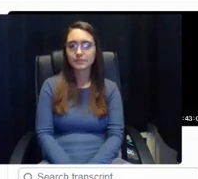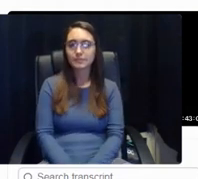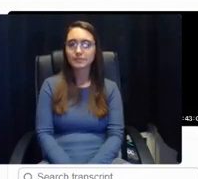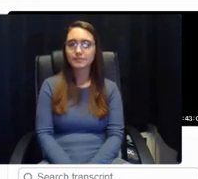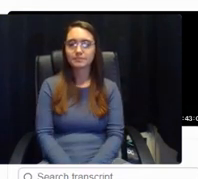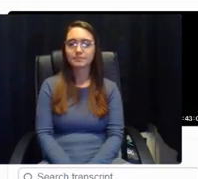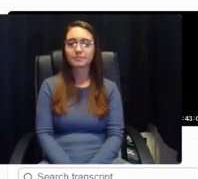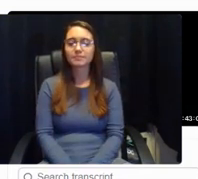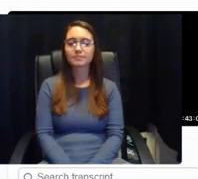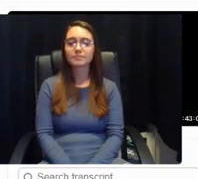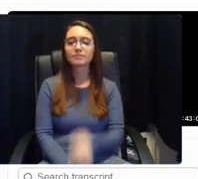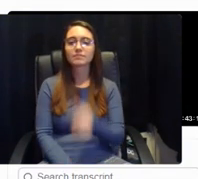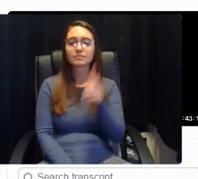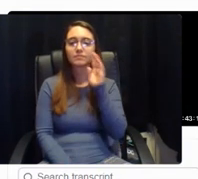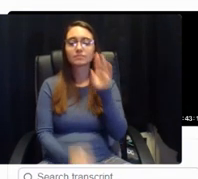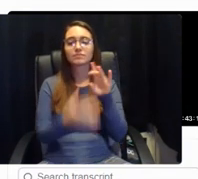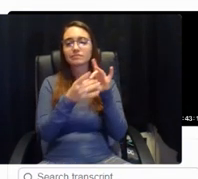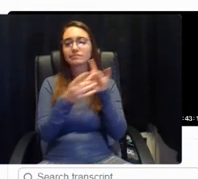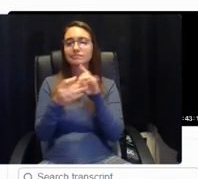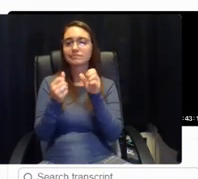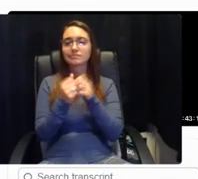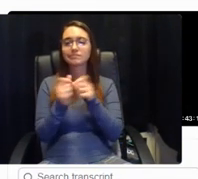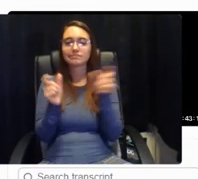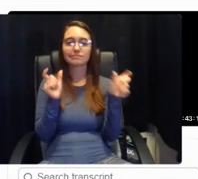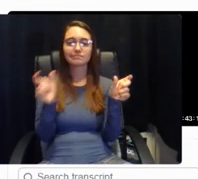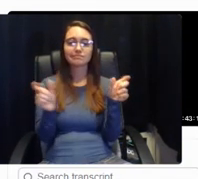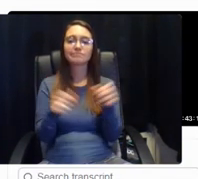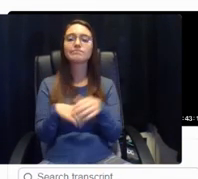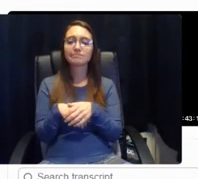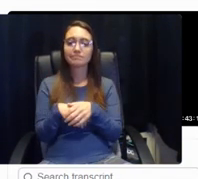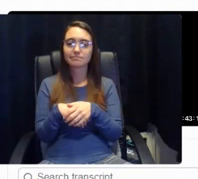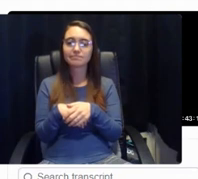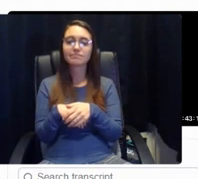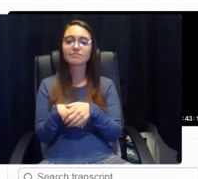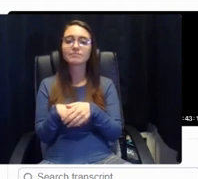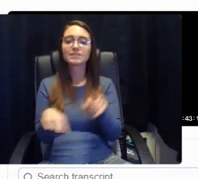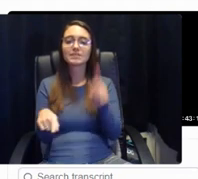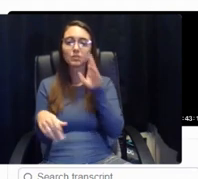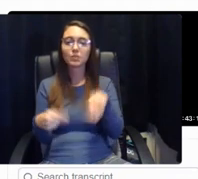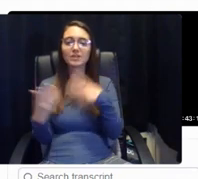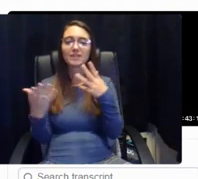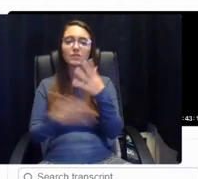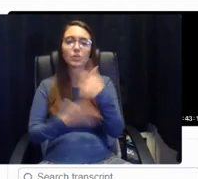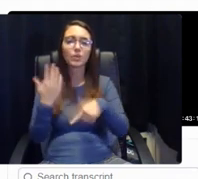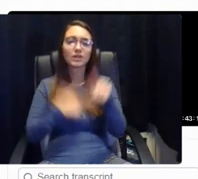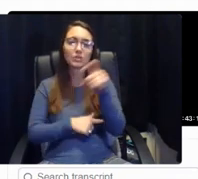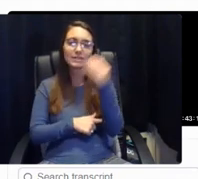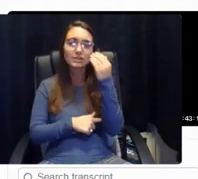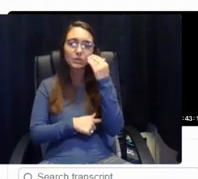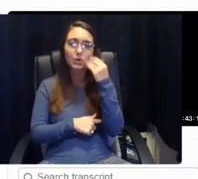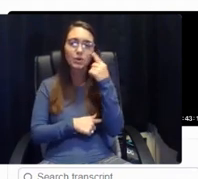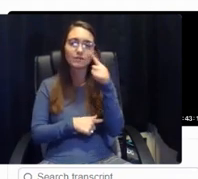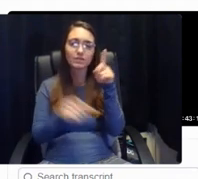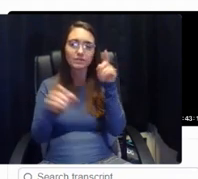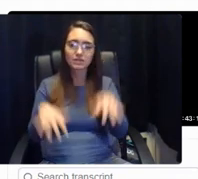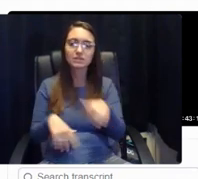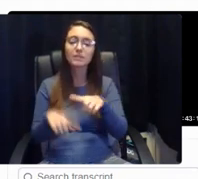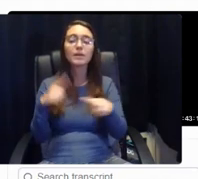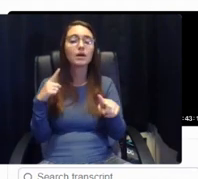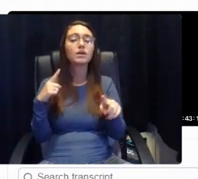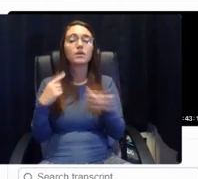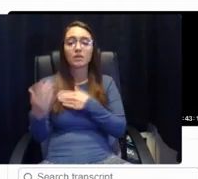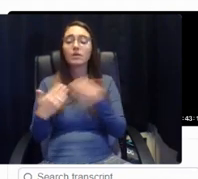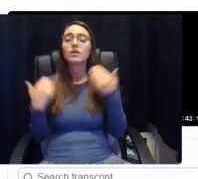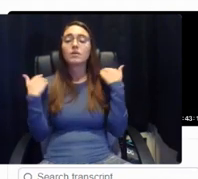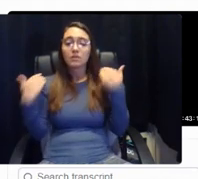that correspond to all those answers. And here give you the list of the knowledge base that you need to know. But go straight